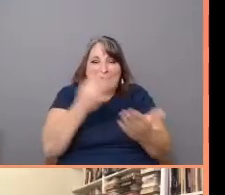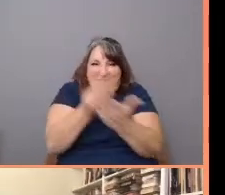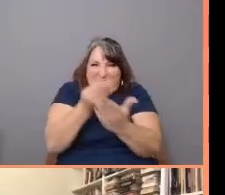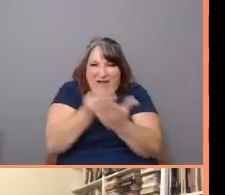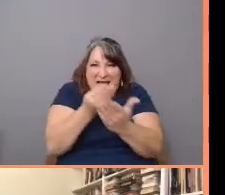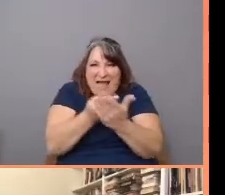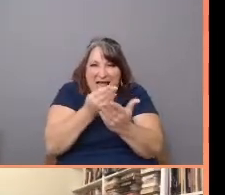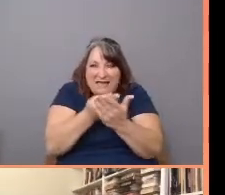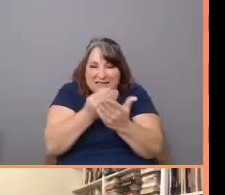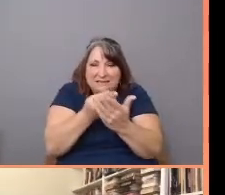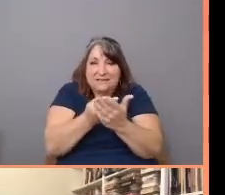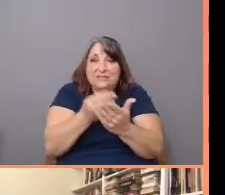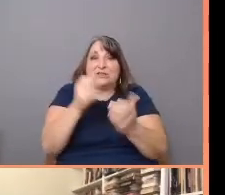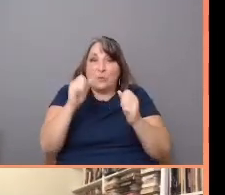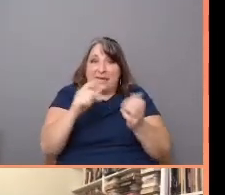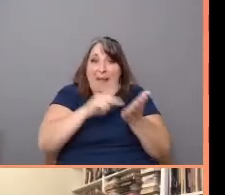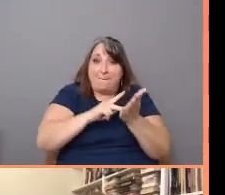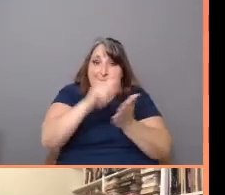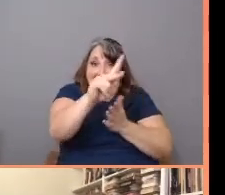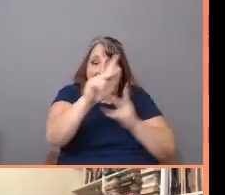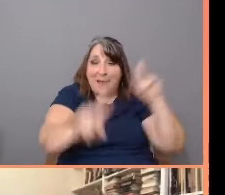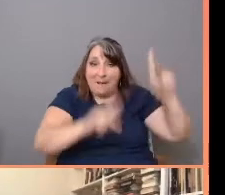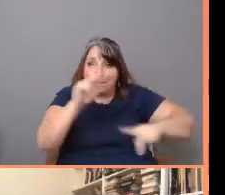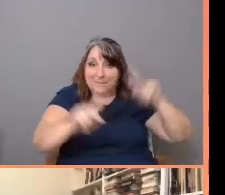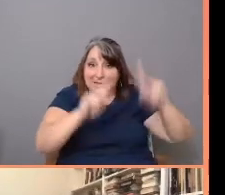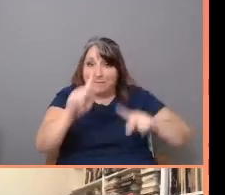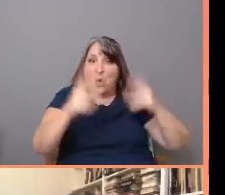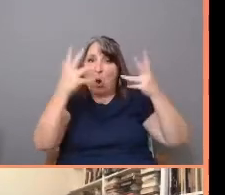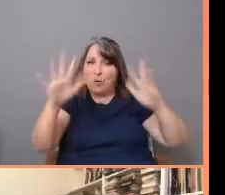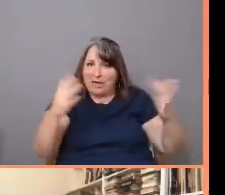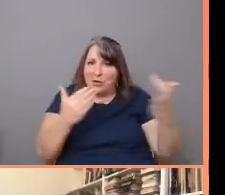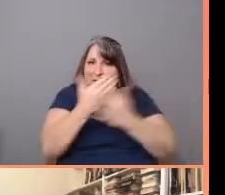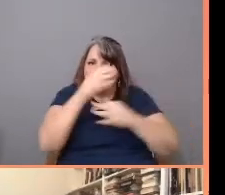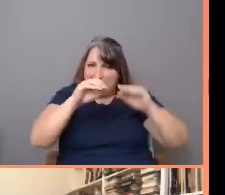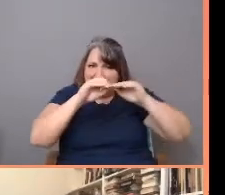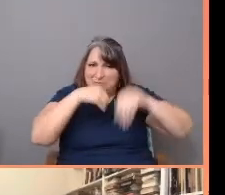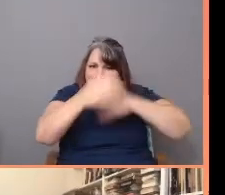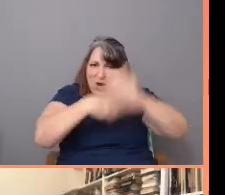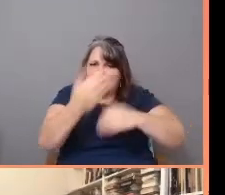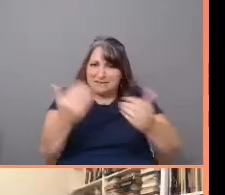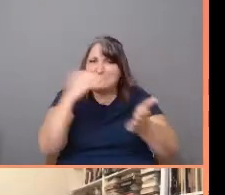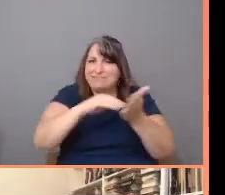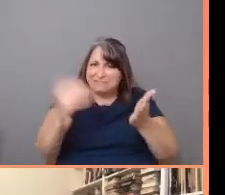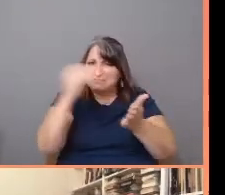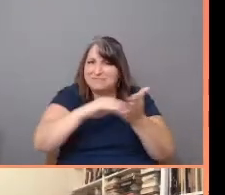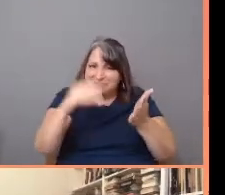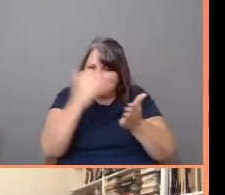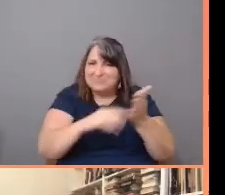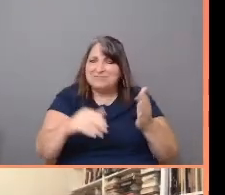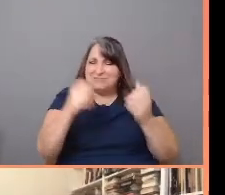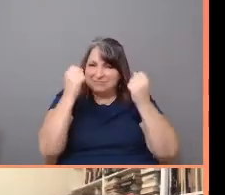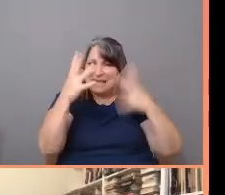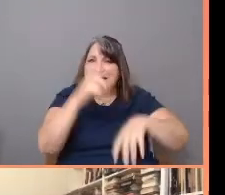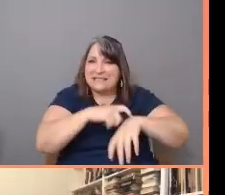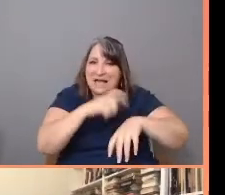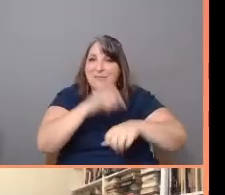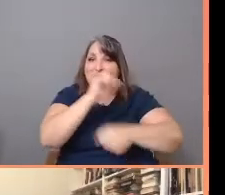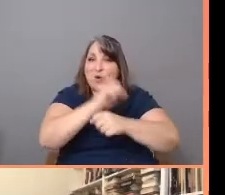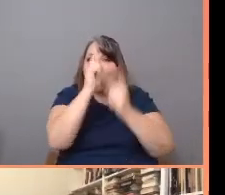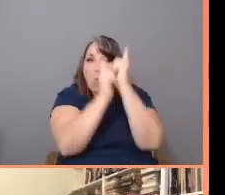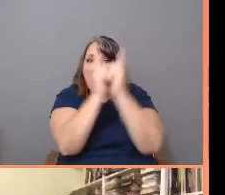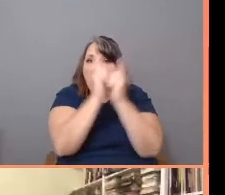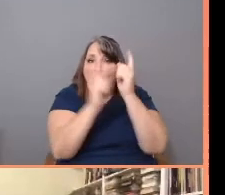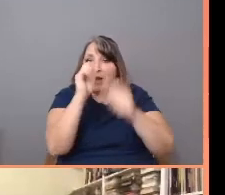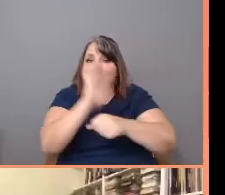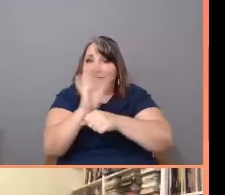money so that we can pay folks who have been through this process quite a bit to work with filmmakers one-on-one, so the cost is